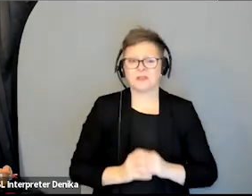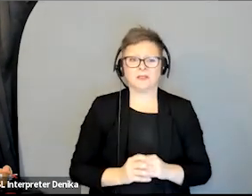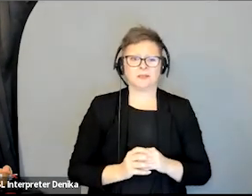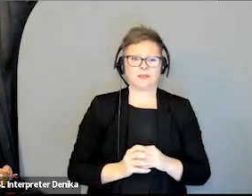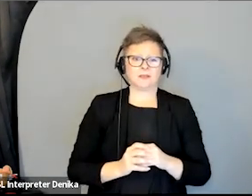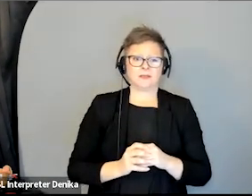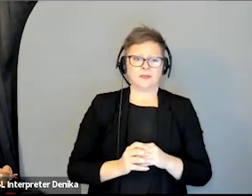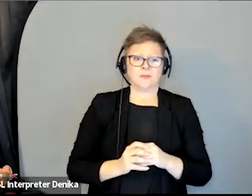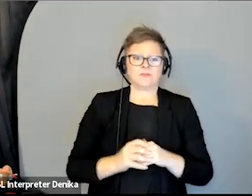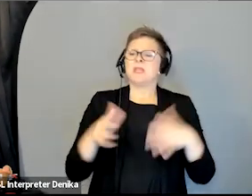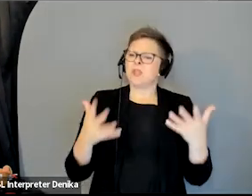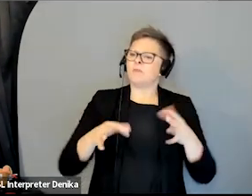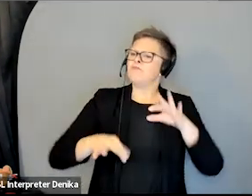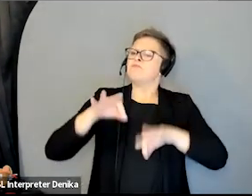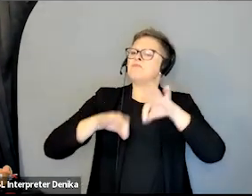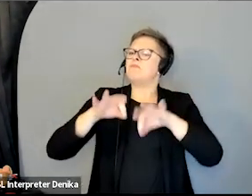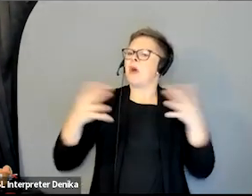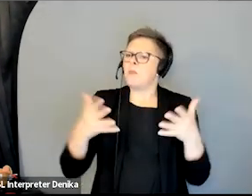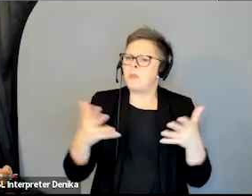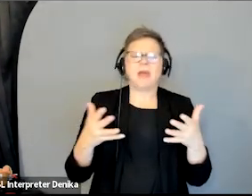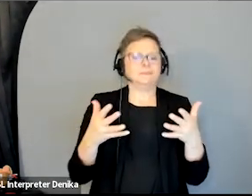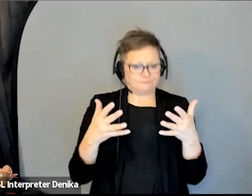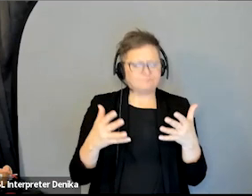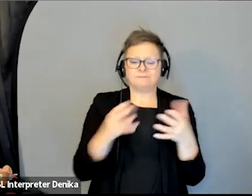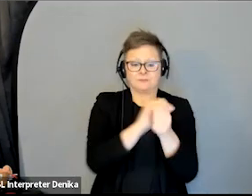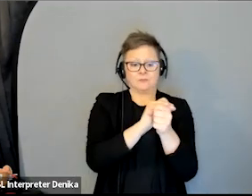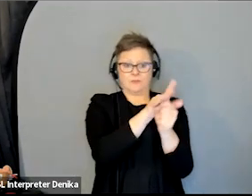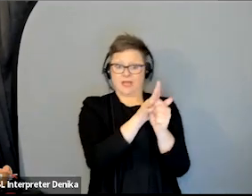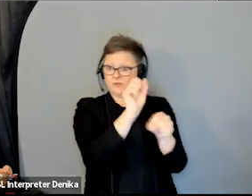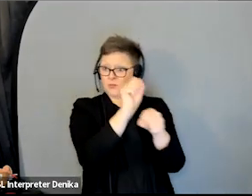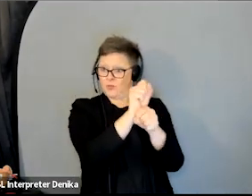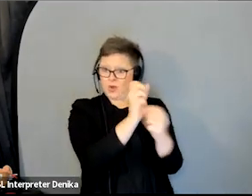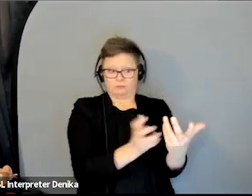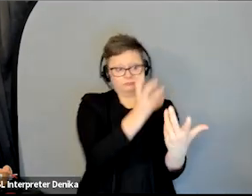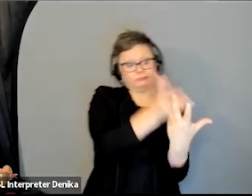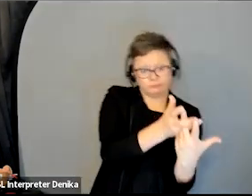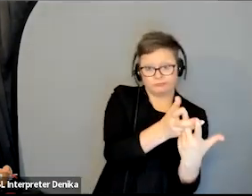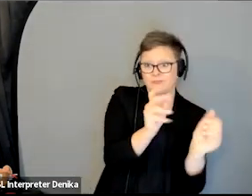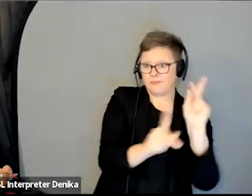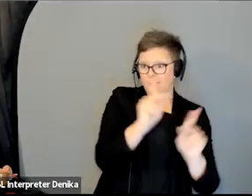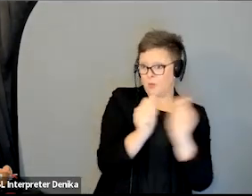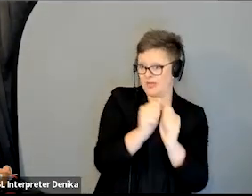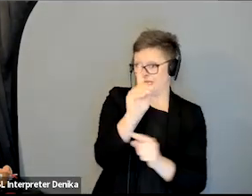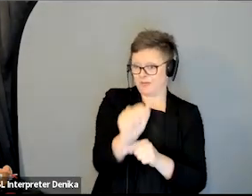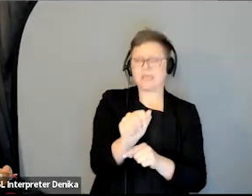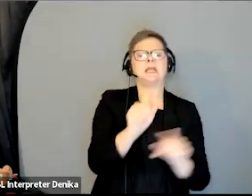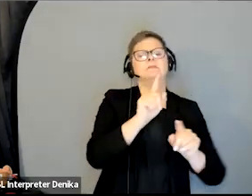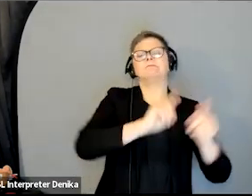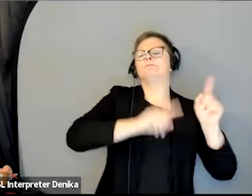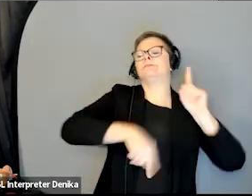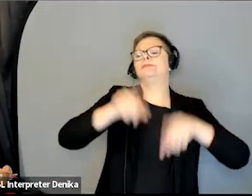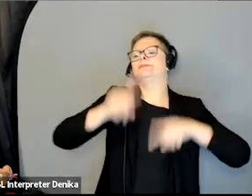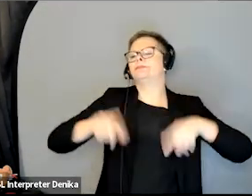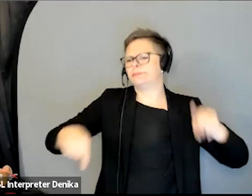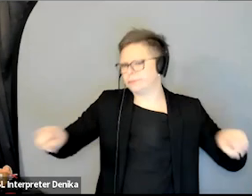So the findings of our review demonstrate that the impact of pandemic-related work arrangements on people with disabilities has been mixed. At the same